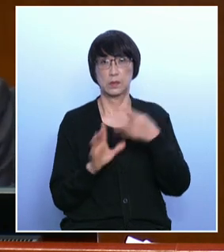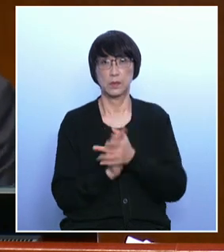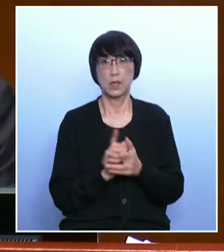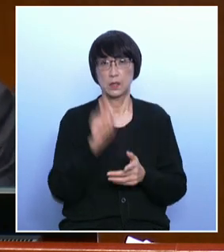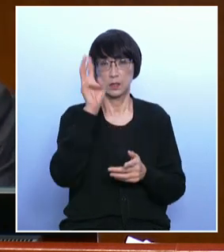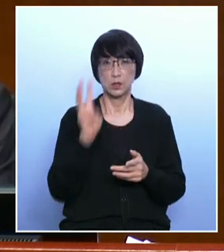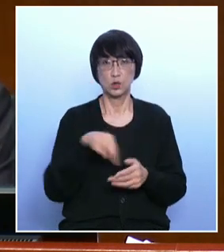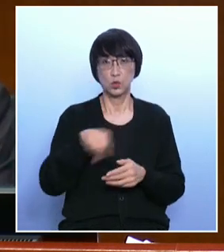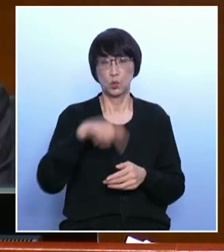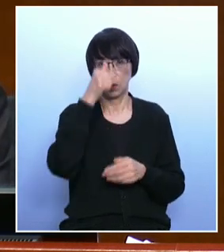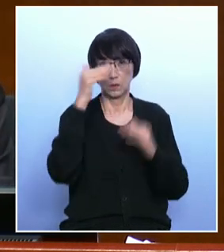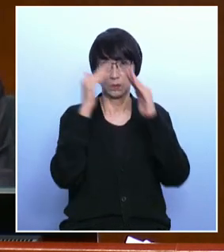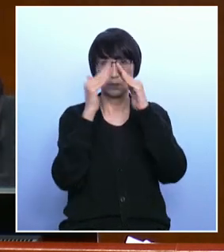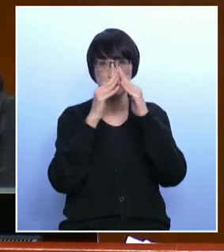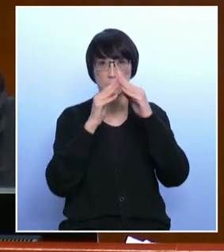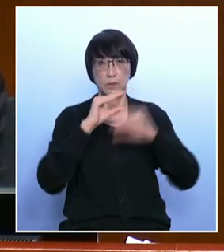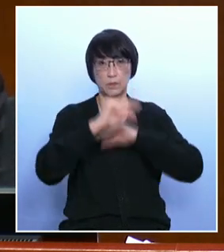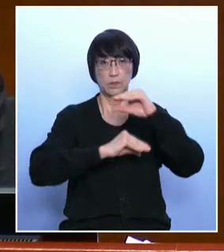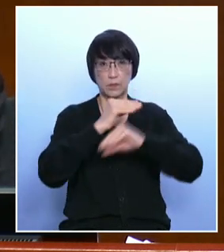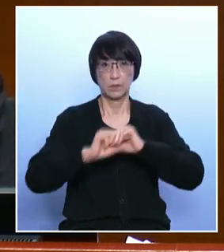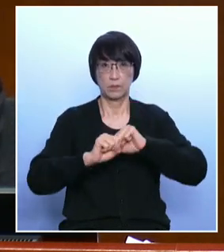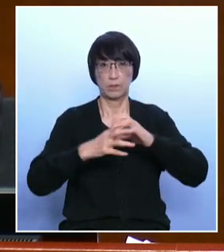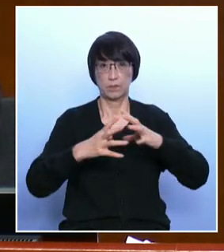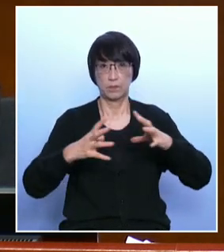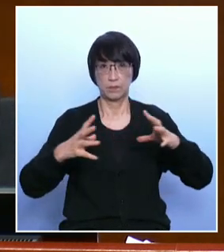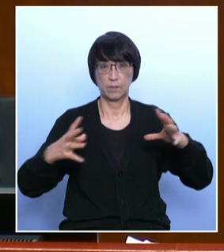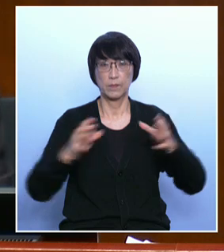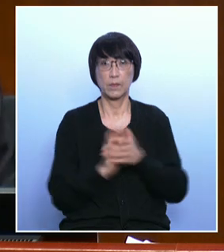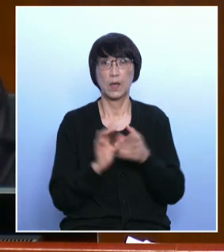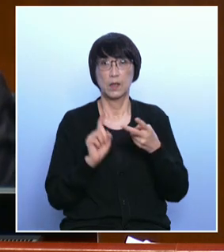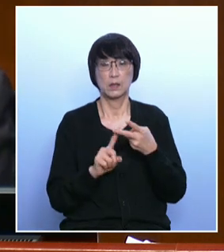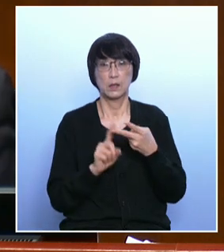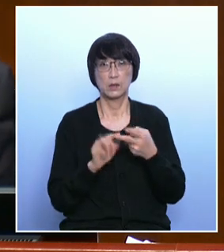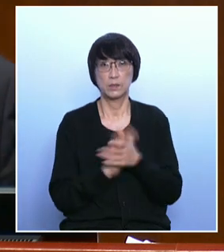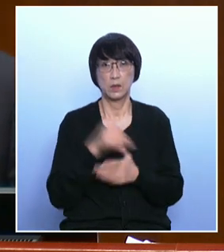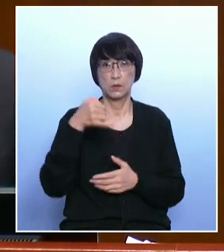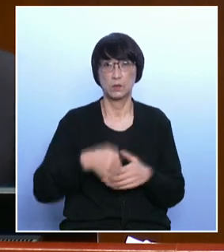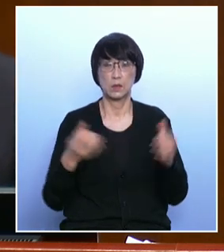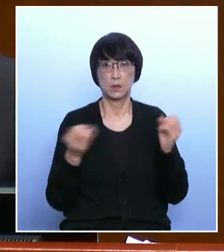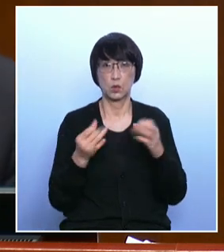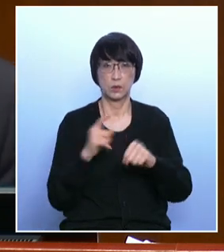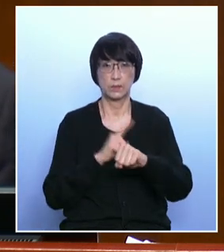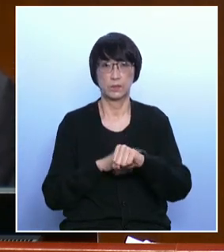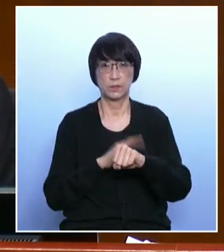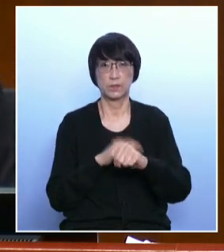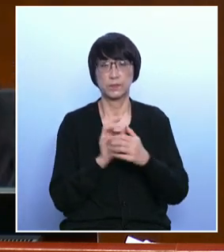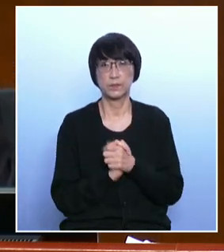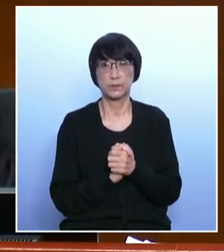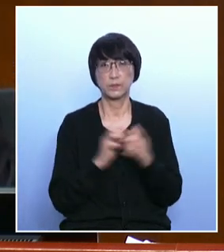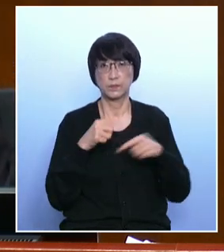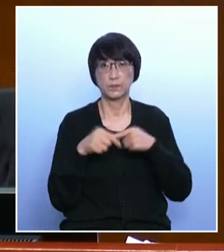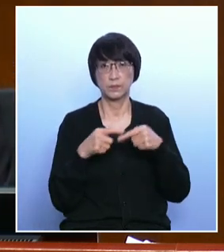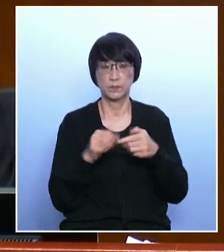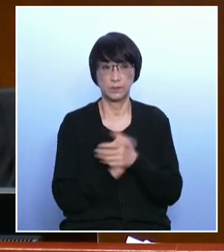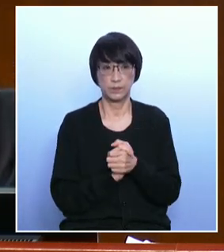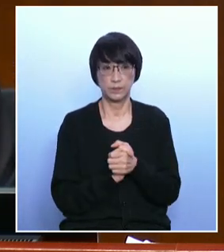spinal health of children and adolescents living in inadequate housing. And the other paper is from Mr. Michael TIEN on matters relating to the Tin Shui